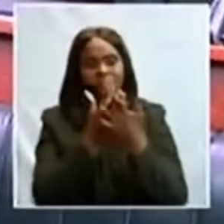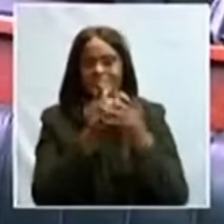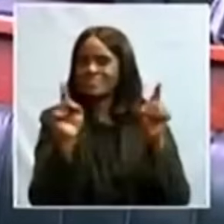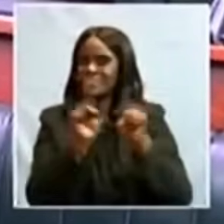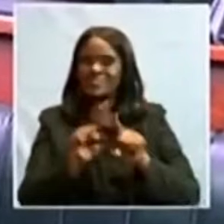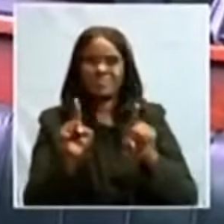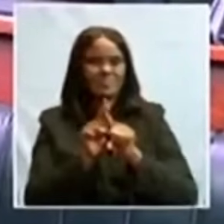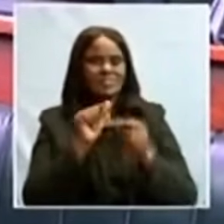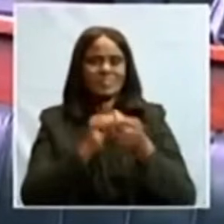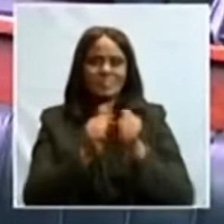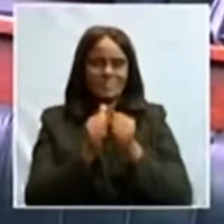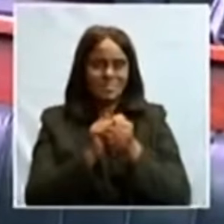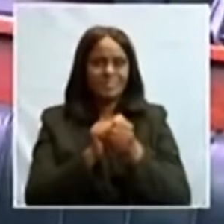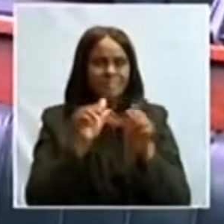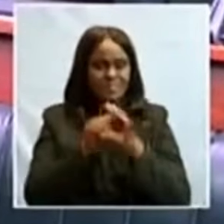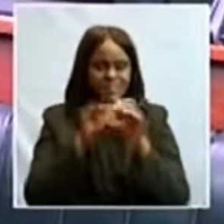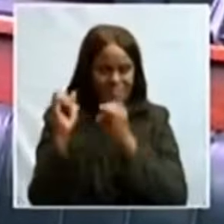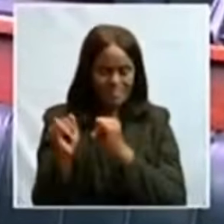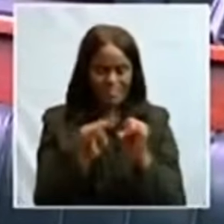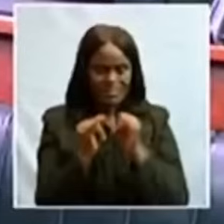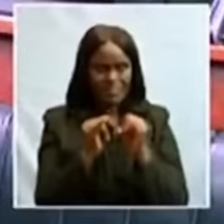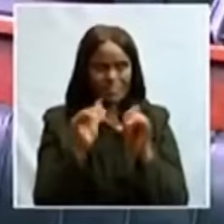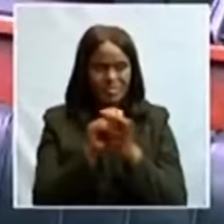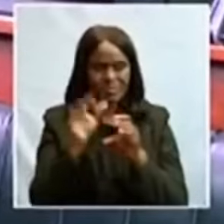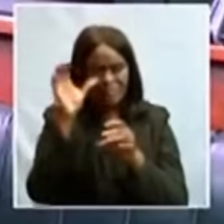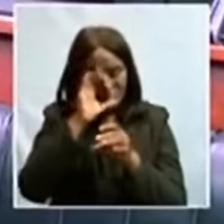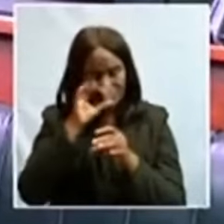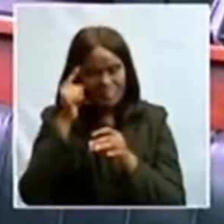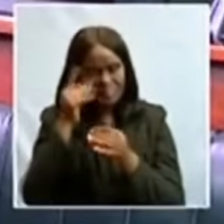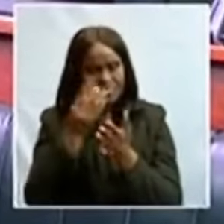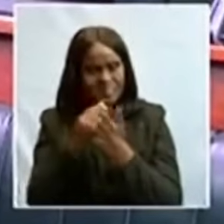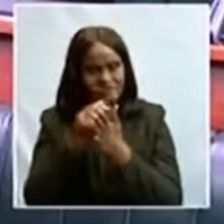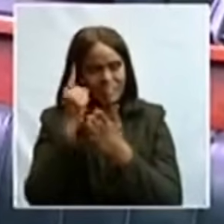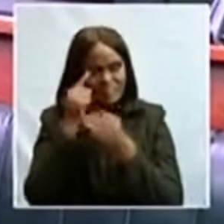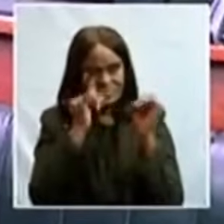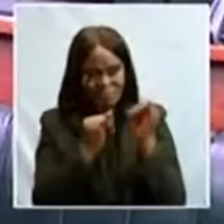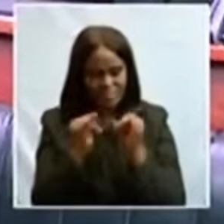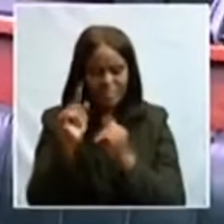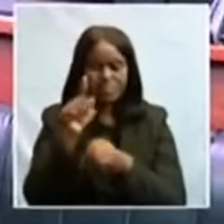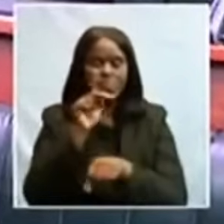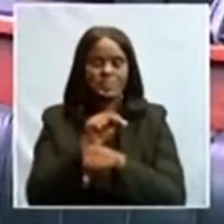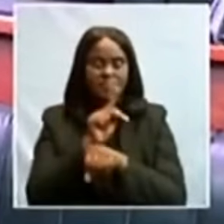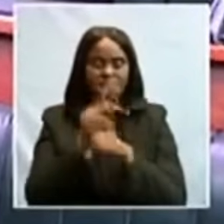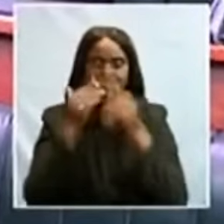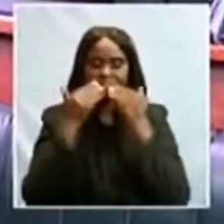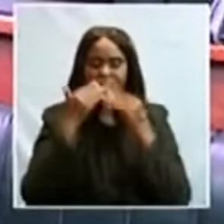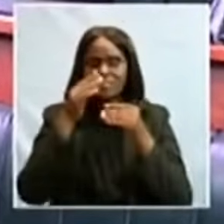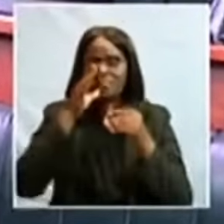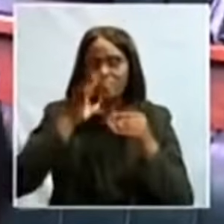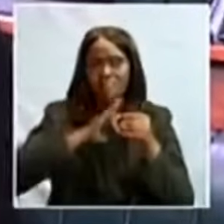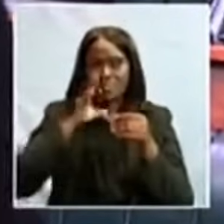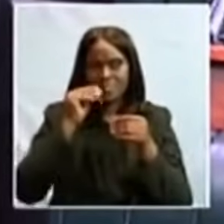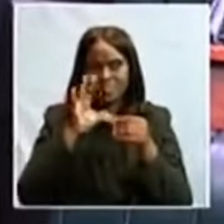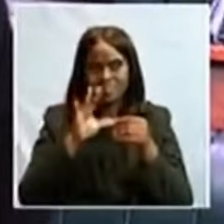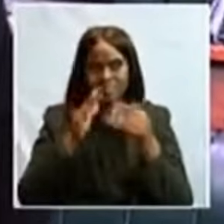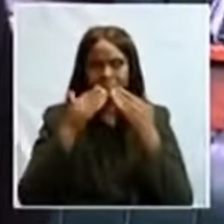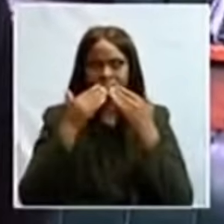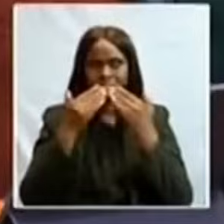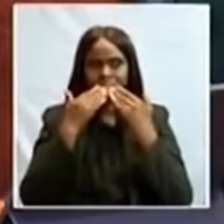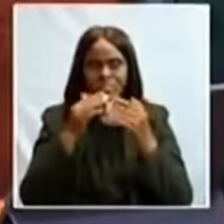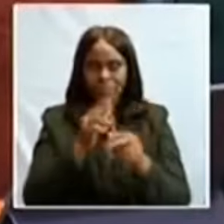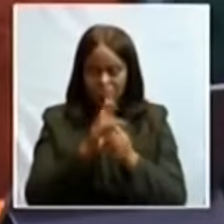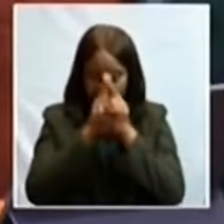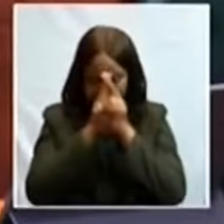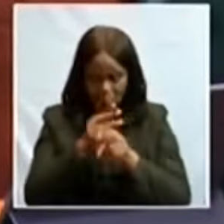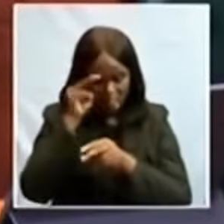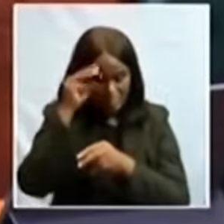similar complications in implementation, in sourcing the funds for implementing these projects? Thank you, Madam Speaker. Thank you. The